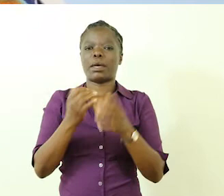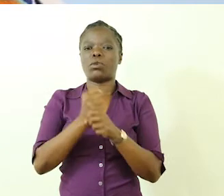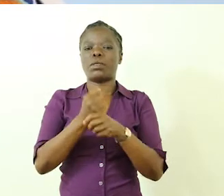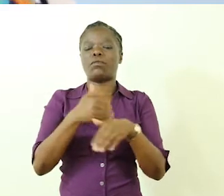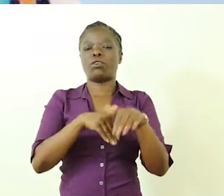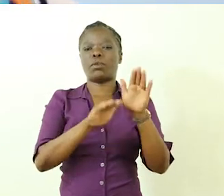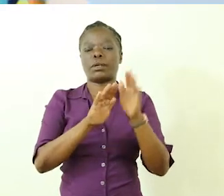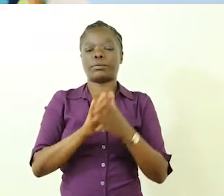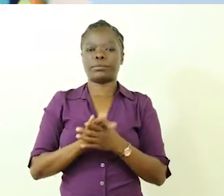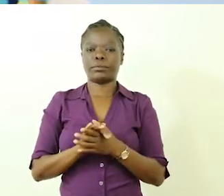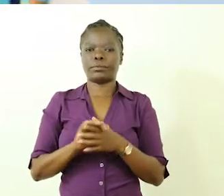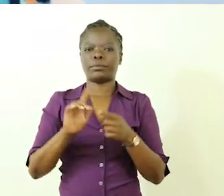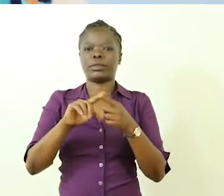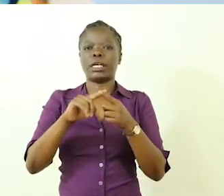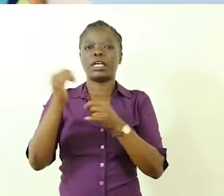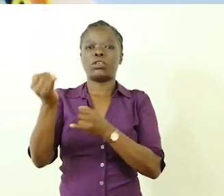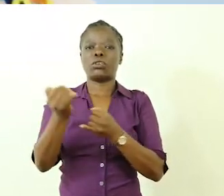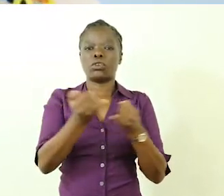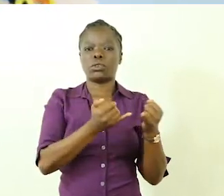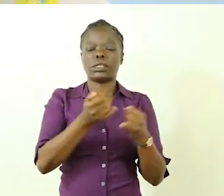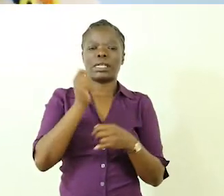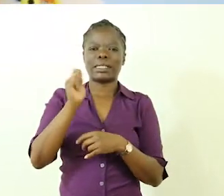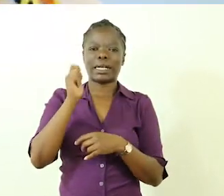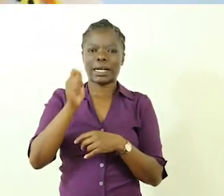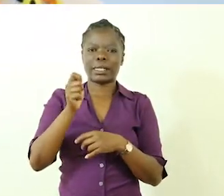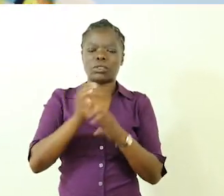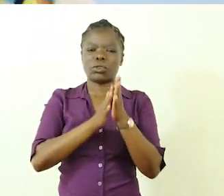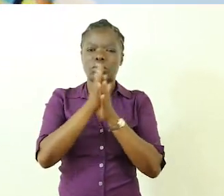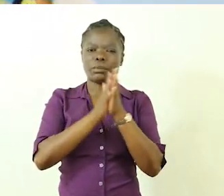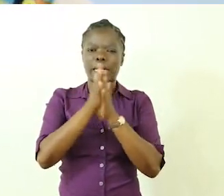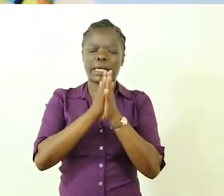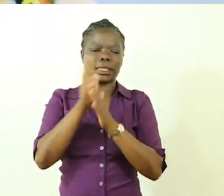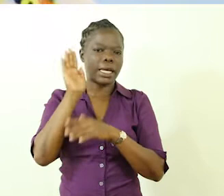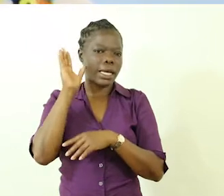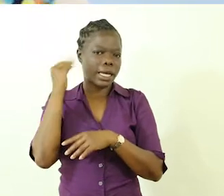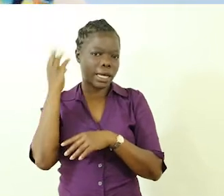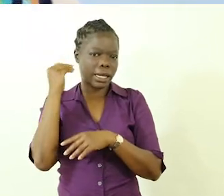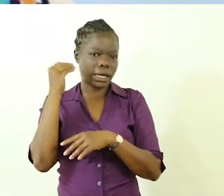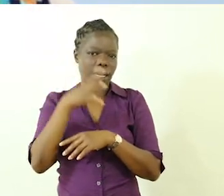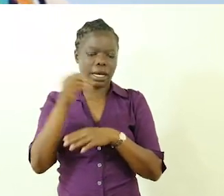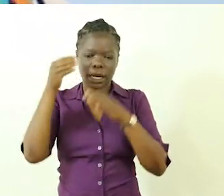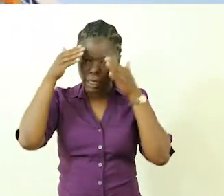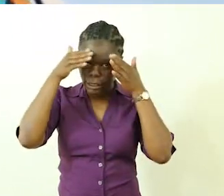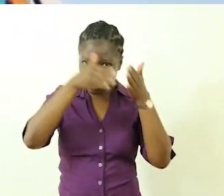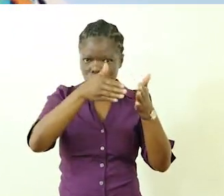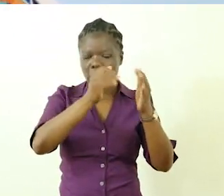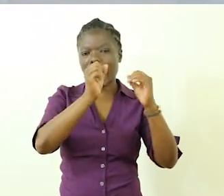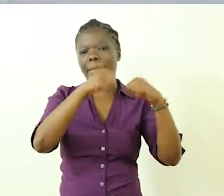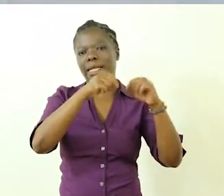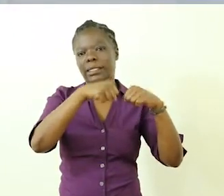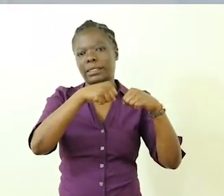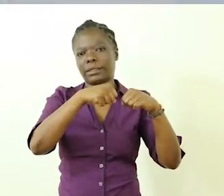do the following. Introduce shakers to stimulate hearing and attention